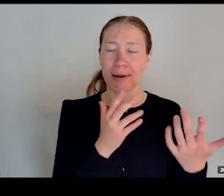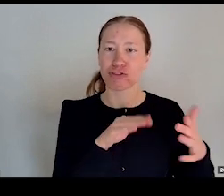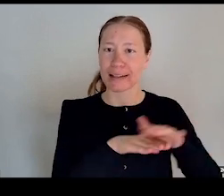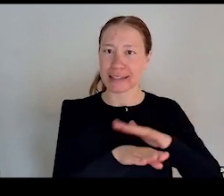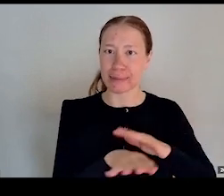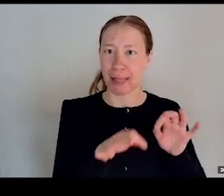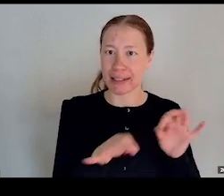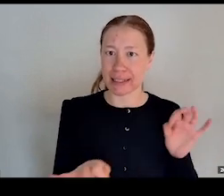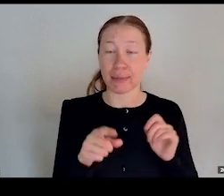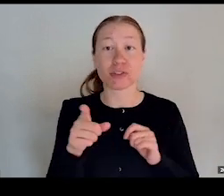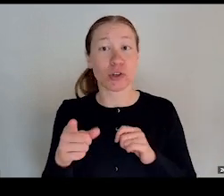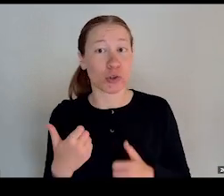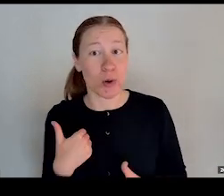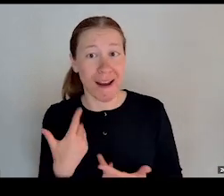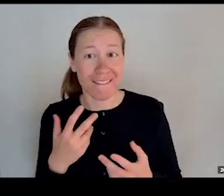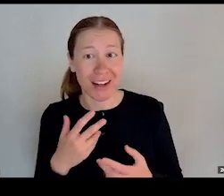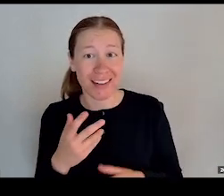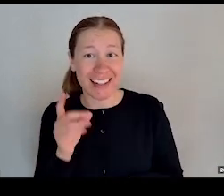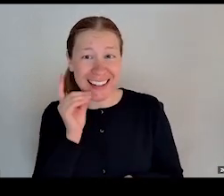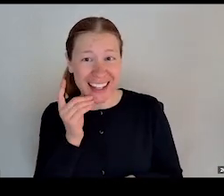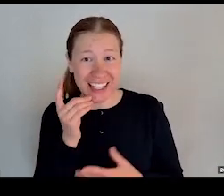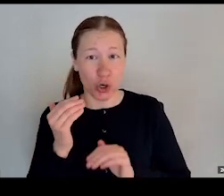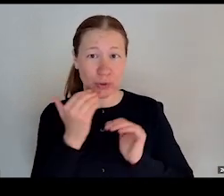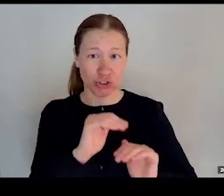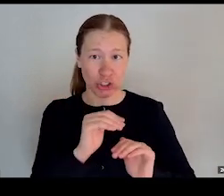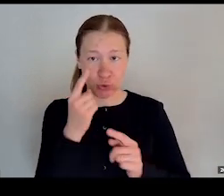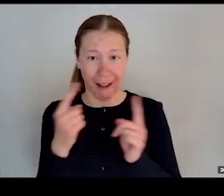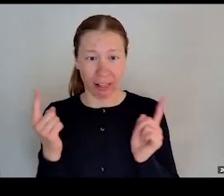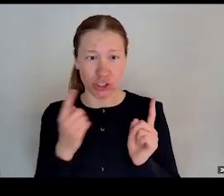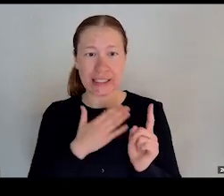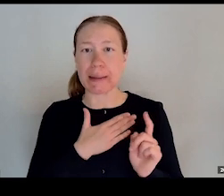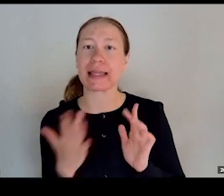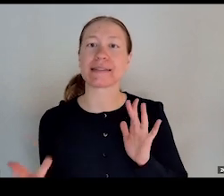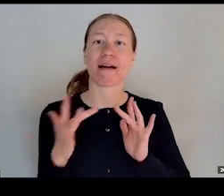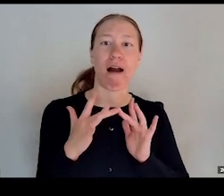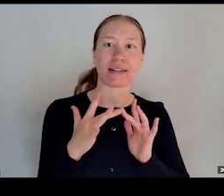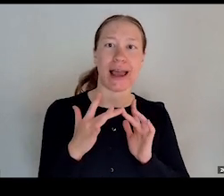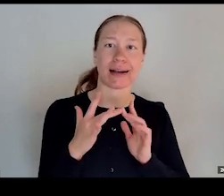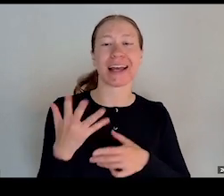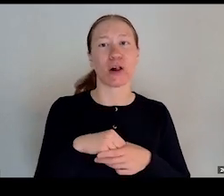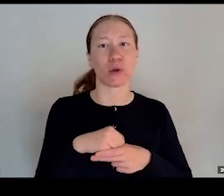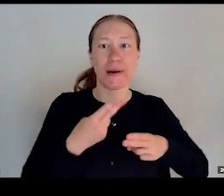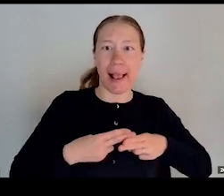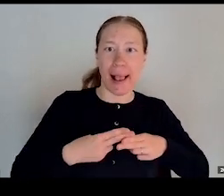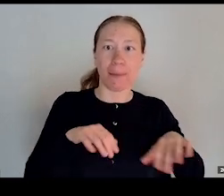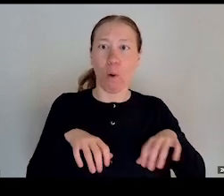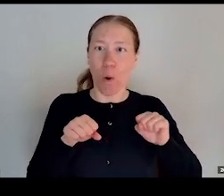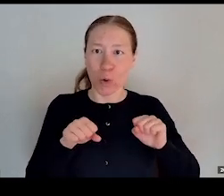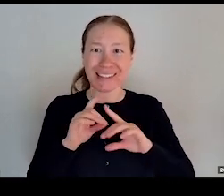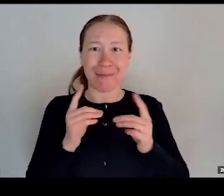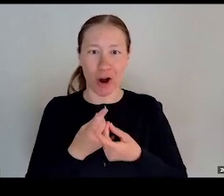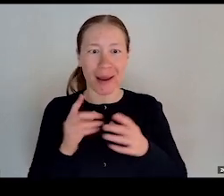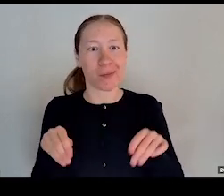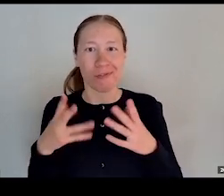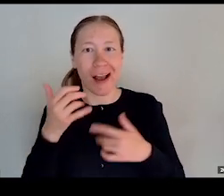So if you have dietary restrictions or allergies, please contact and include the name, host, and department, add a phone number